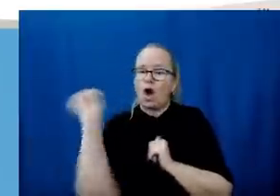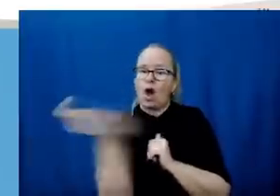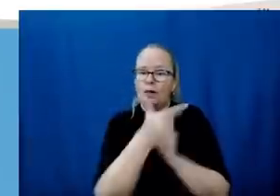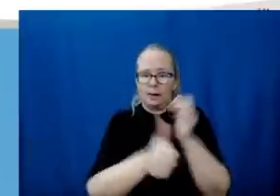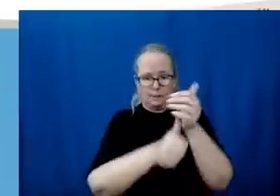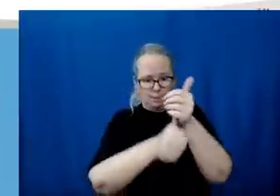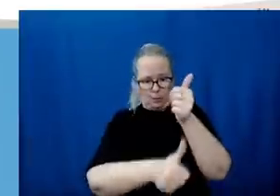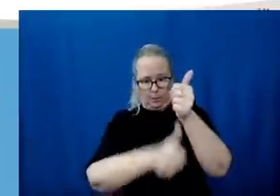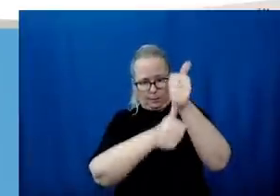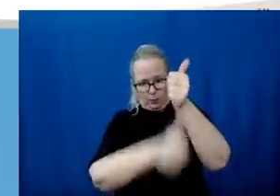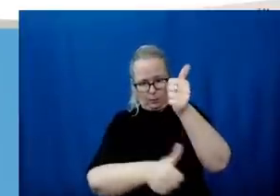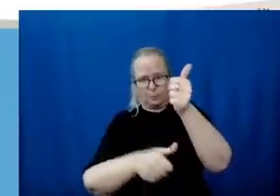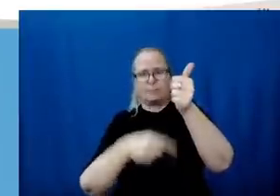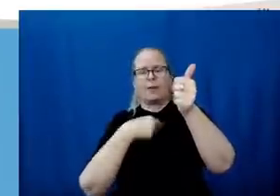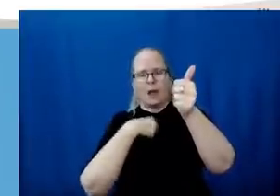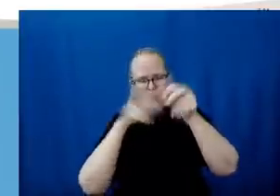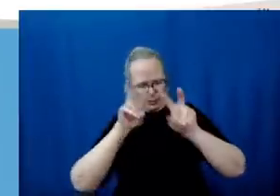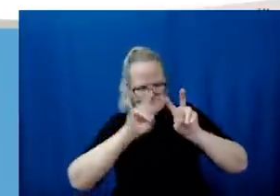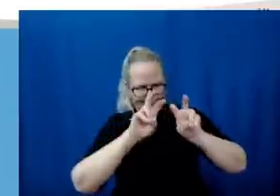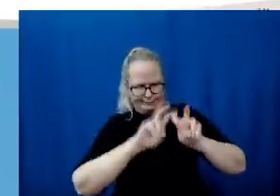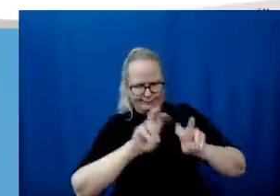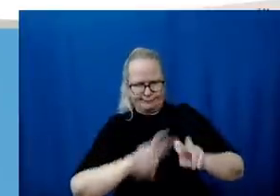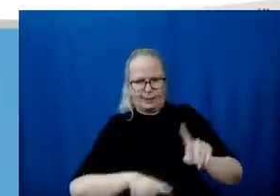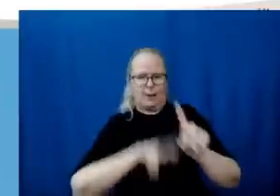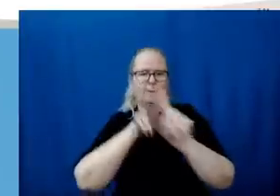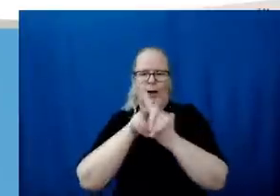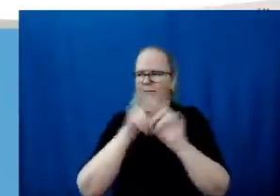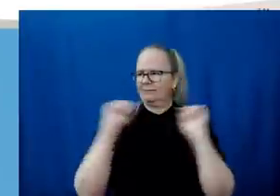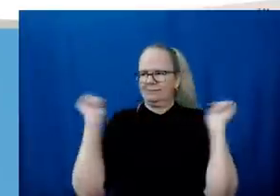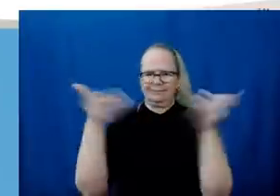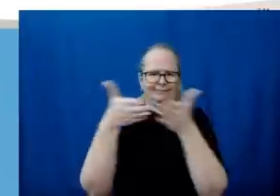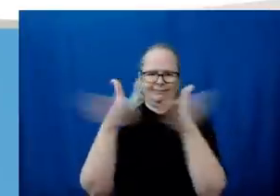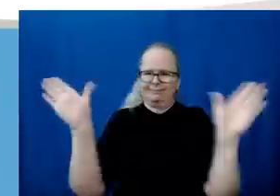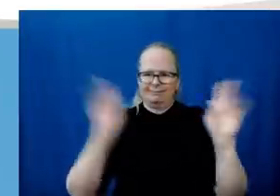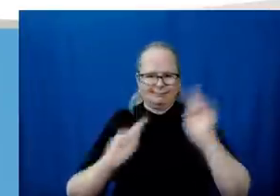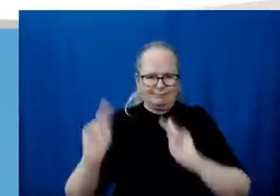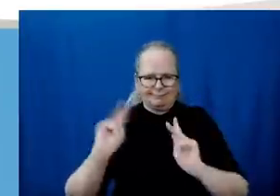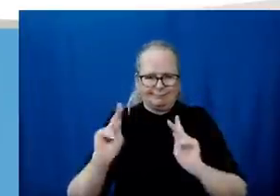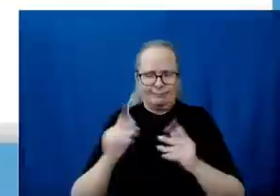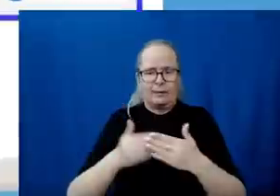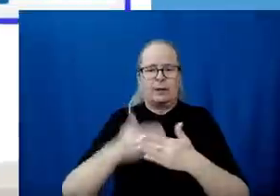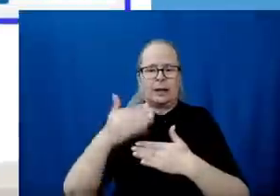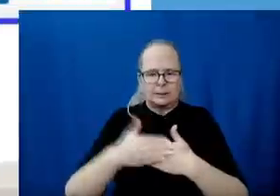we can capture all of this and understand the dynamics in a population. Next slide, please.